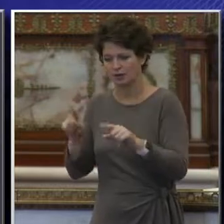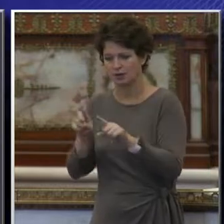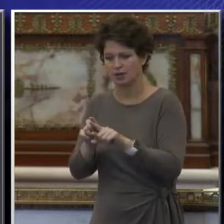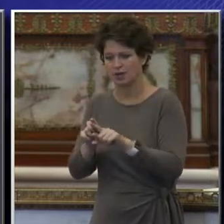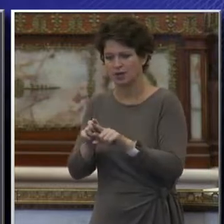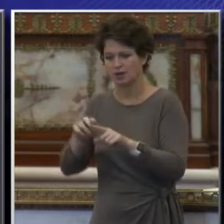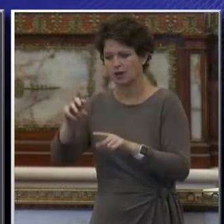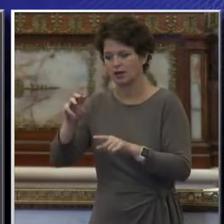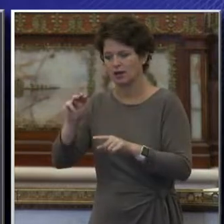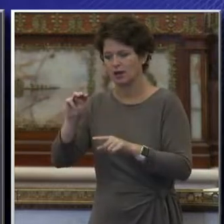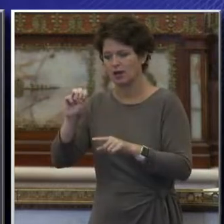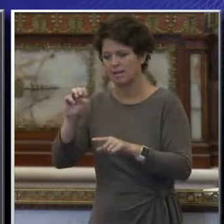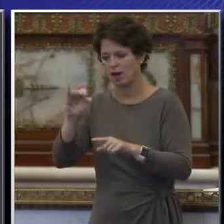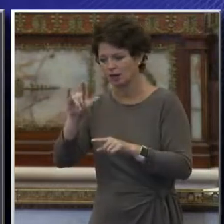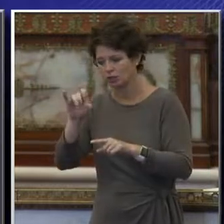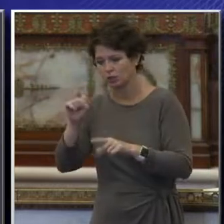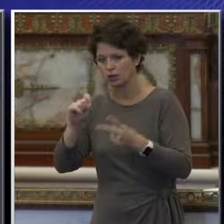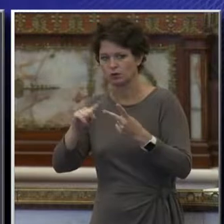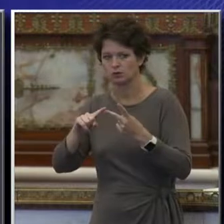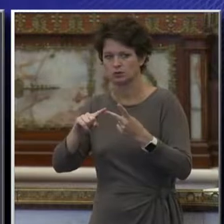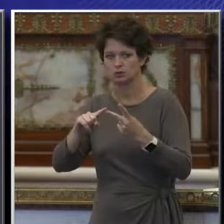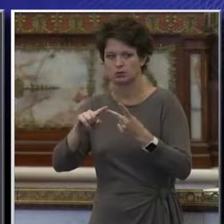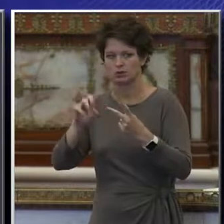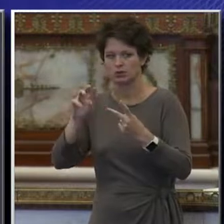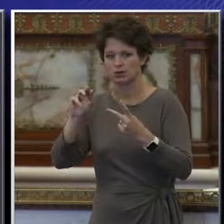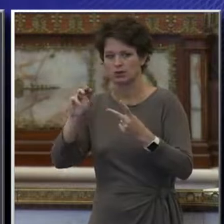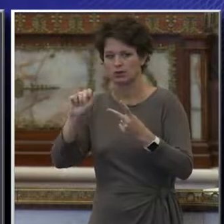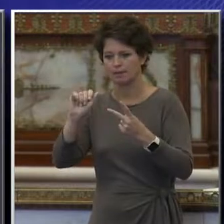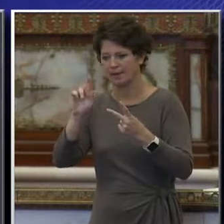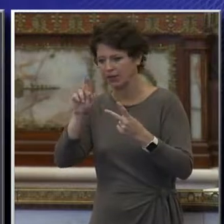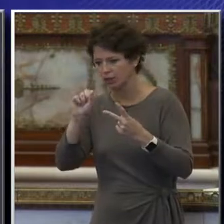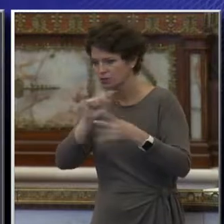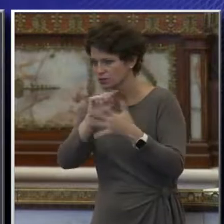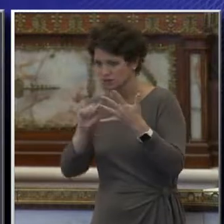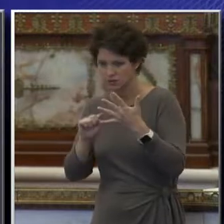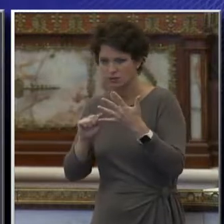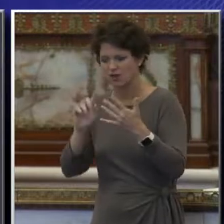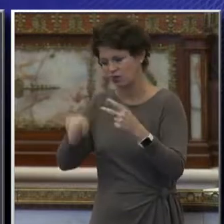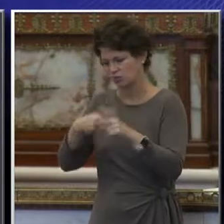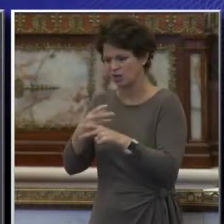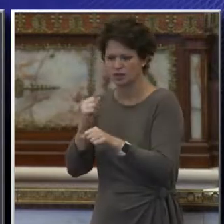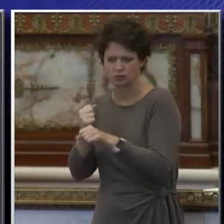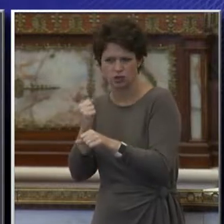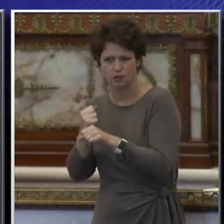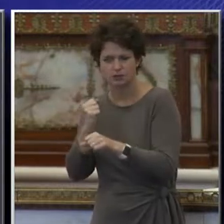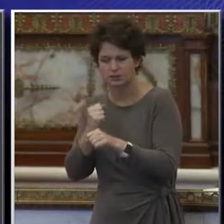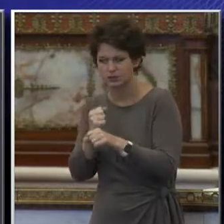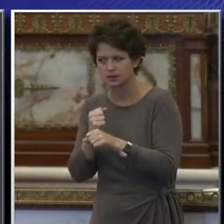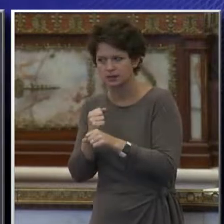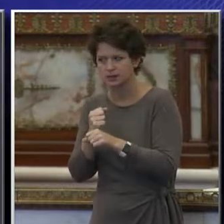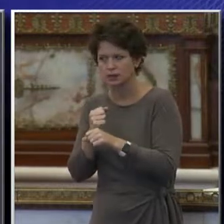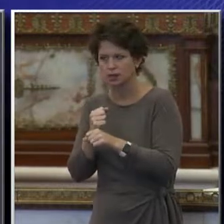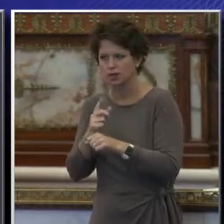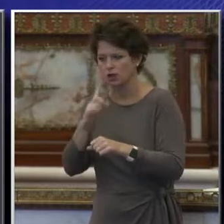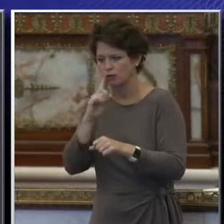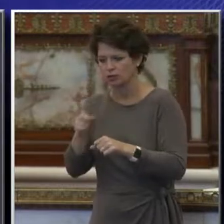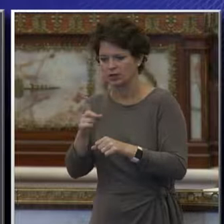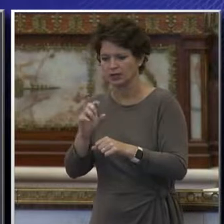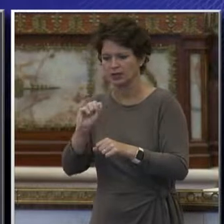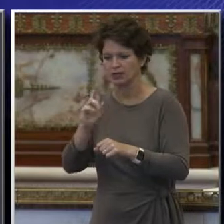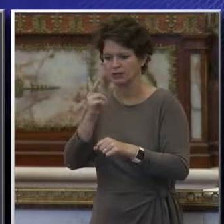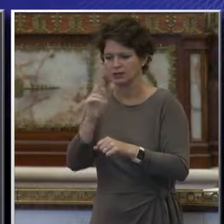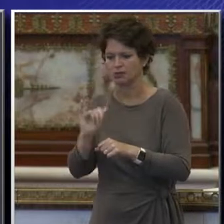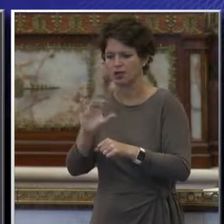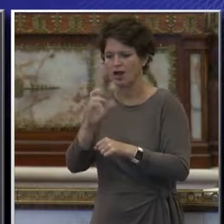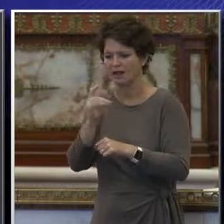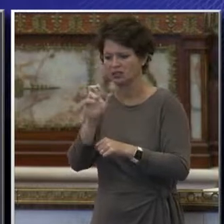modules, conveyors, and things like that. So those kind of jobs, you know, really are from a supply chain